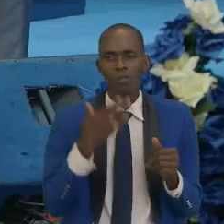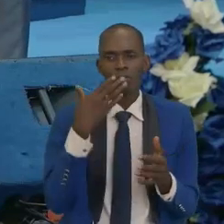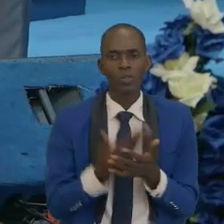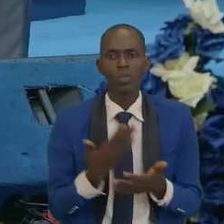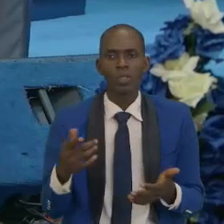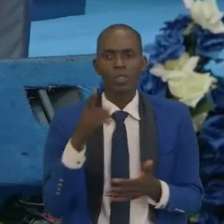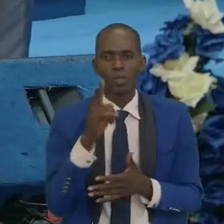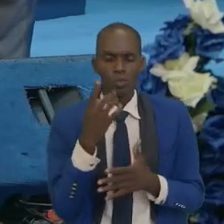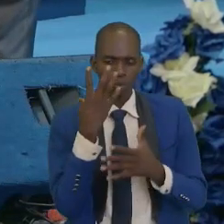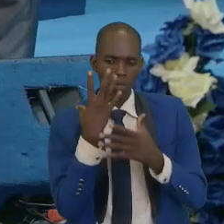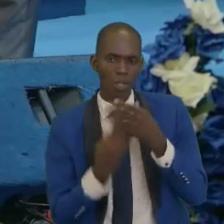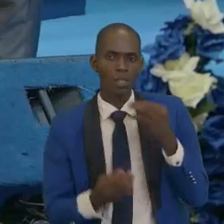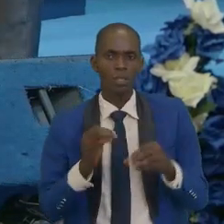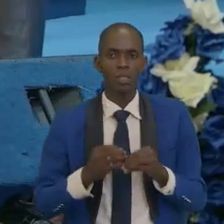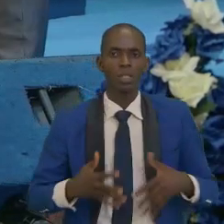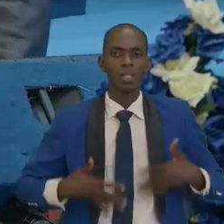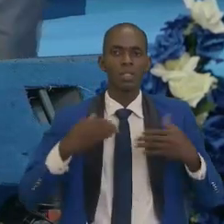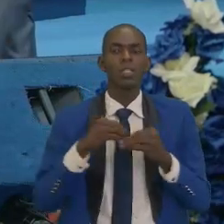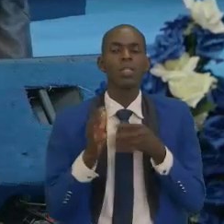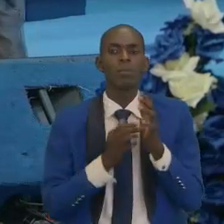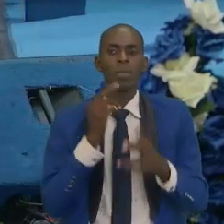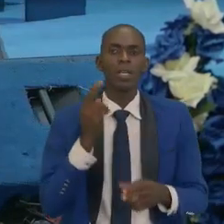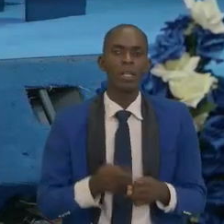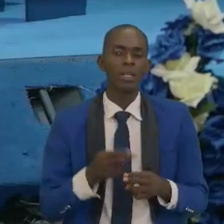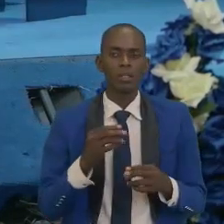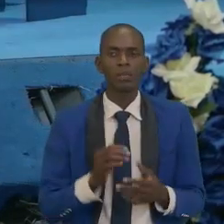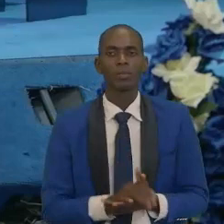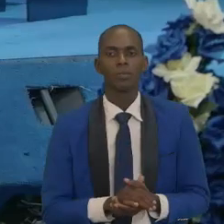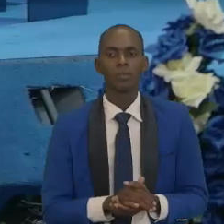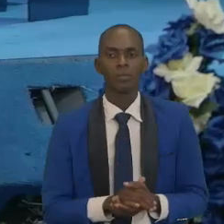in life in Jesus' name.